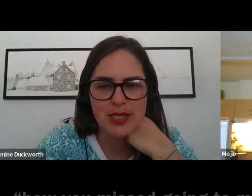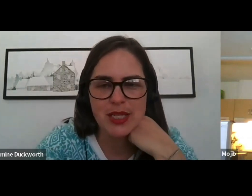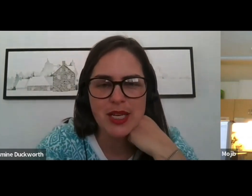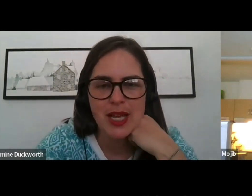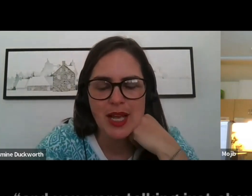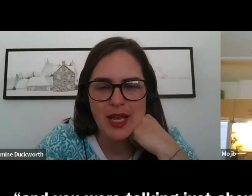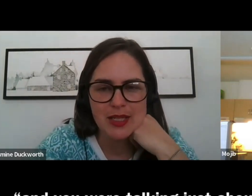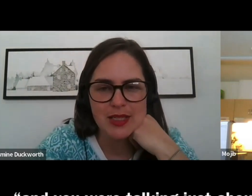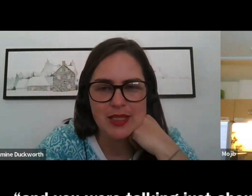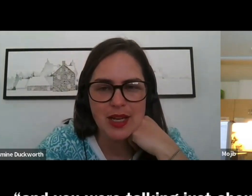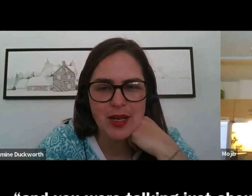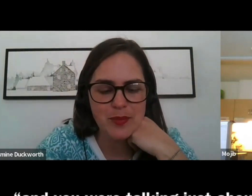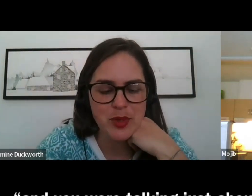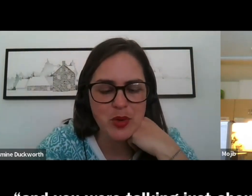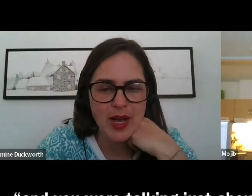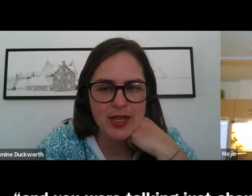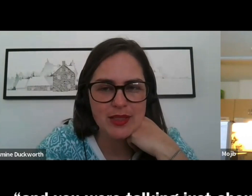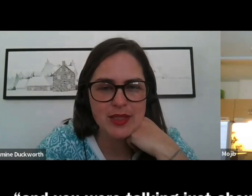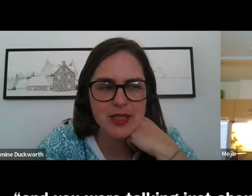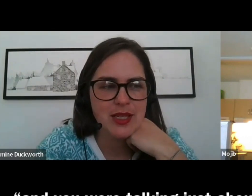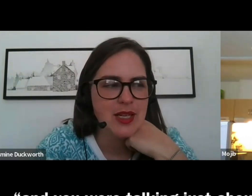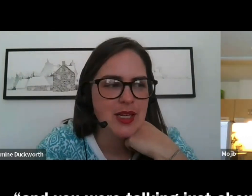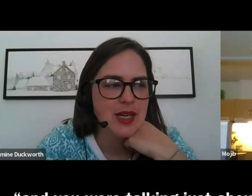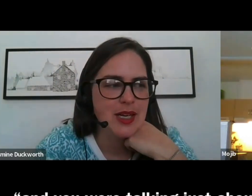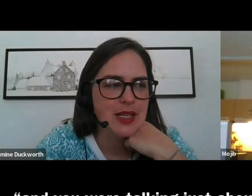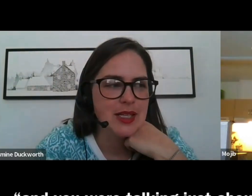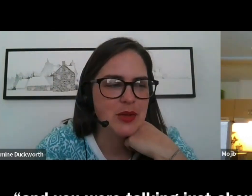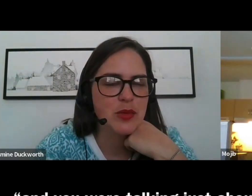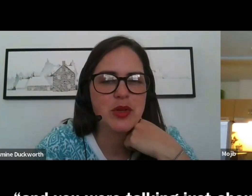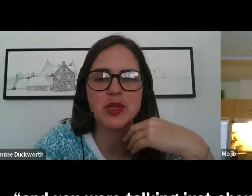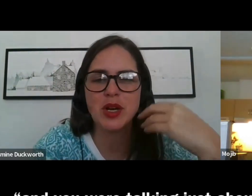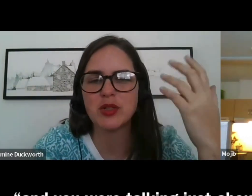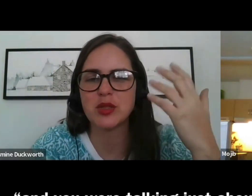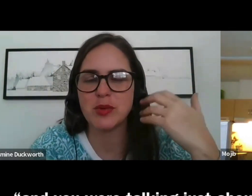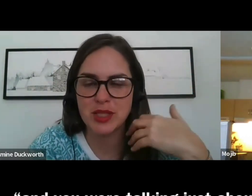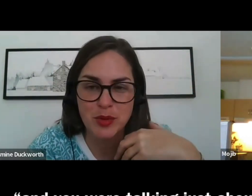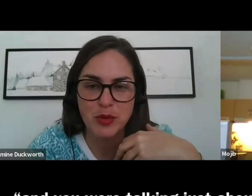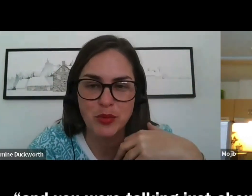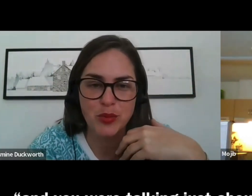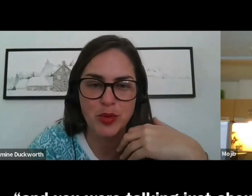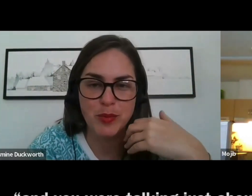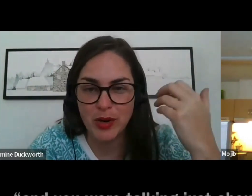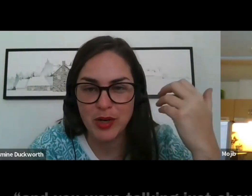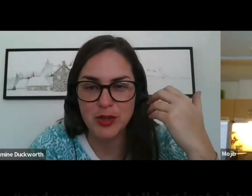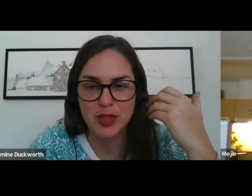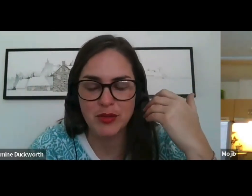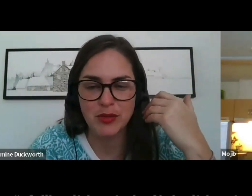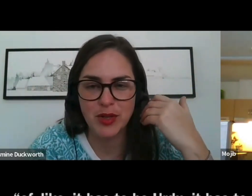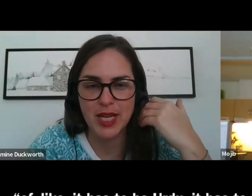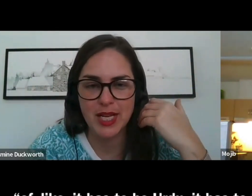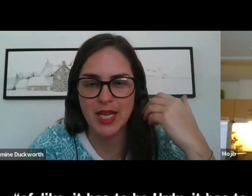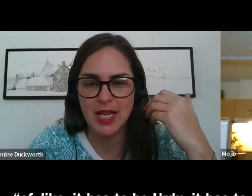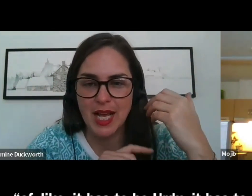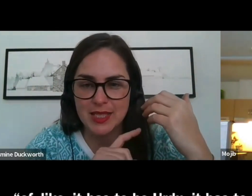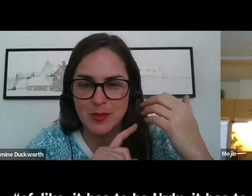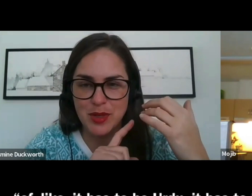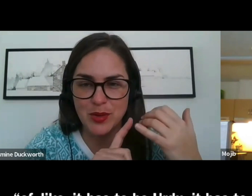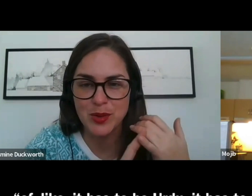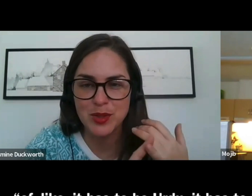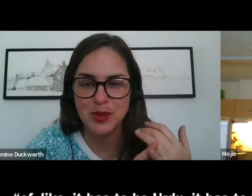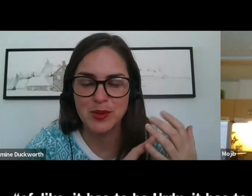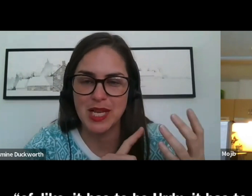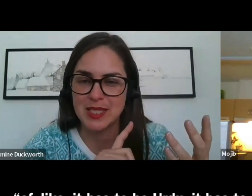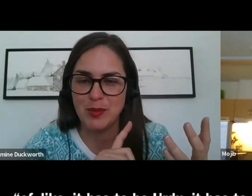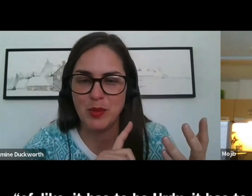to mosque, and you asked you were talking just about some of the barriers of, like, it has to